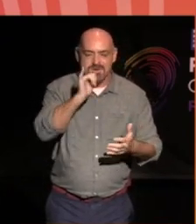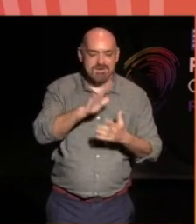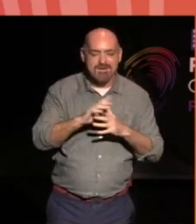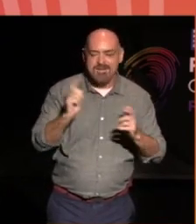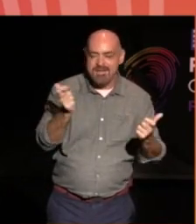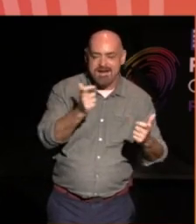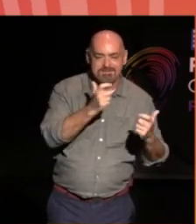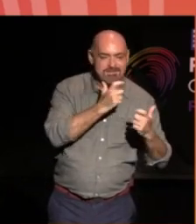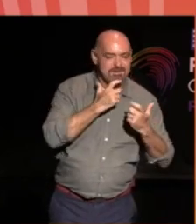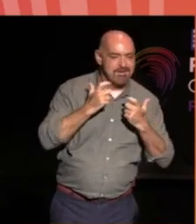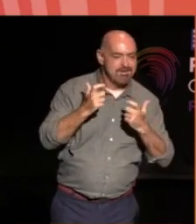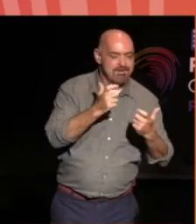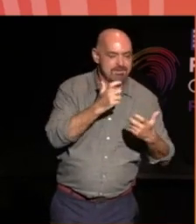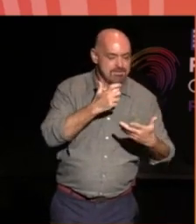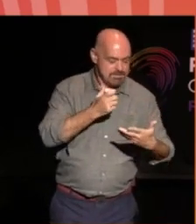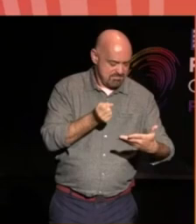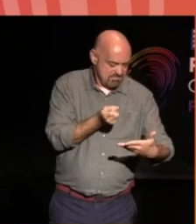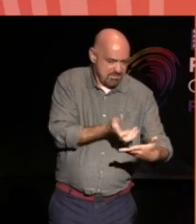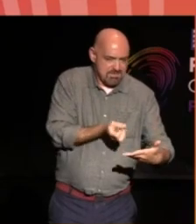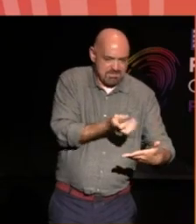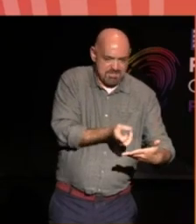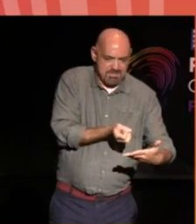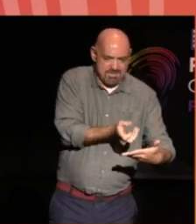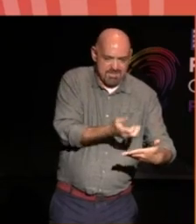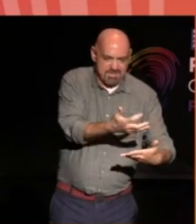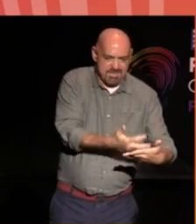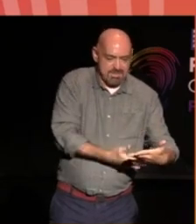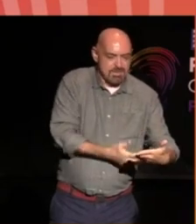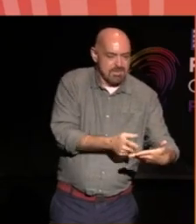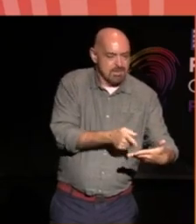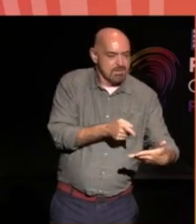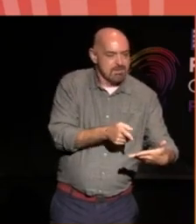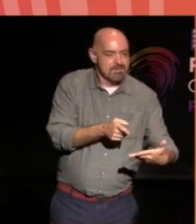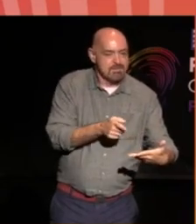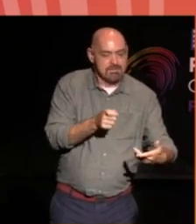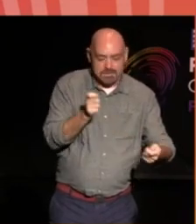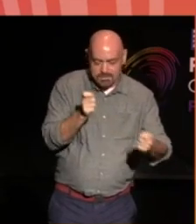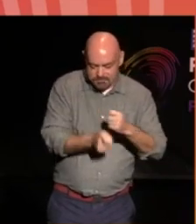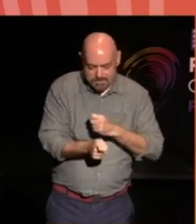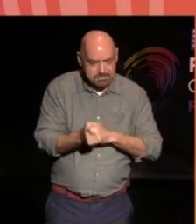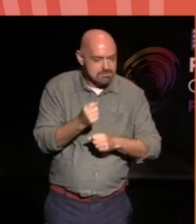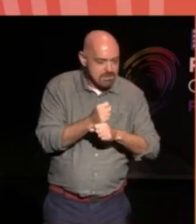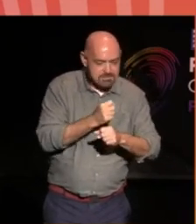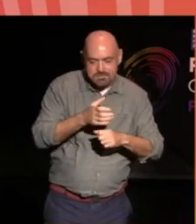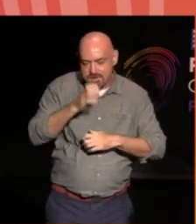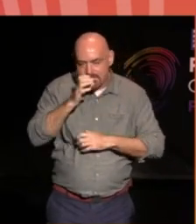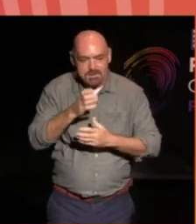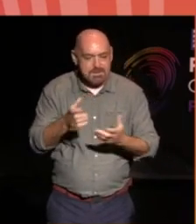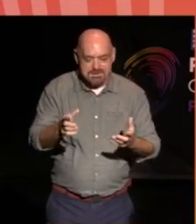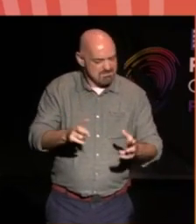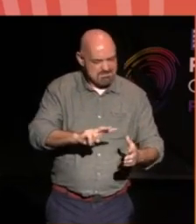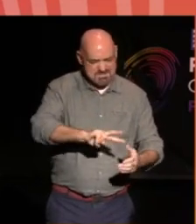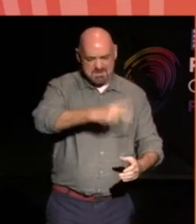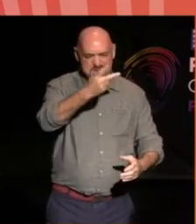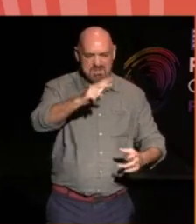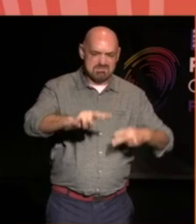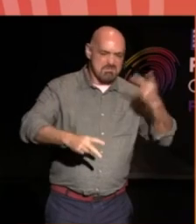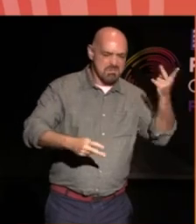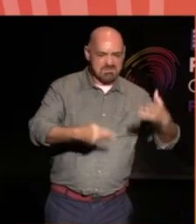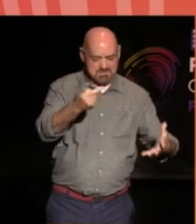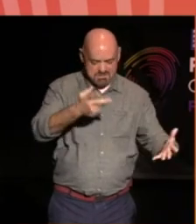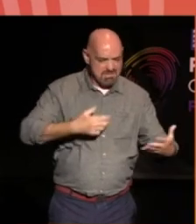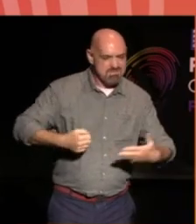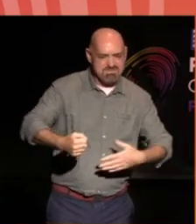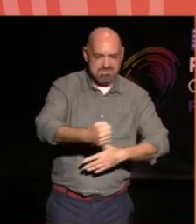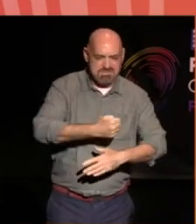laughter all over it. And convert grams to cups and double up the quantities and do whatever you need to do